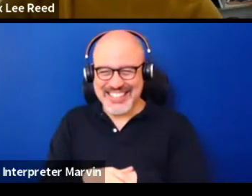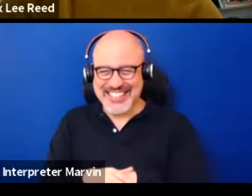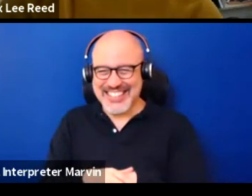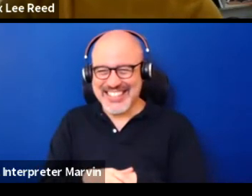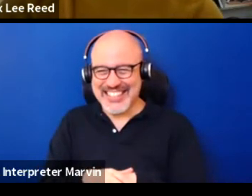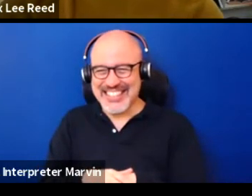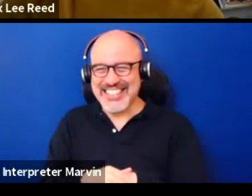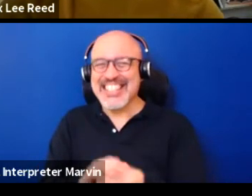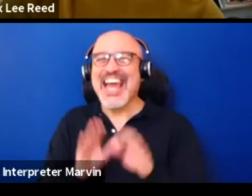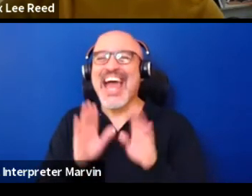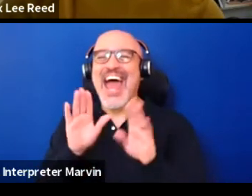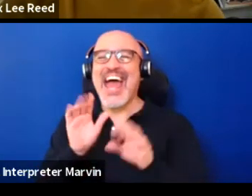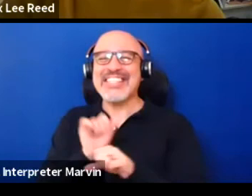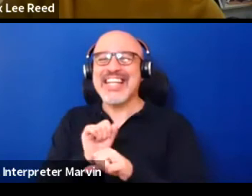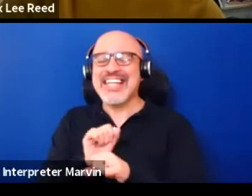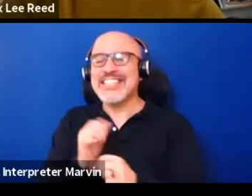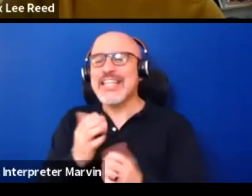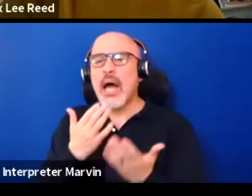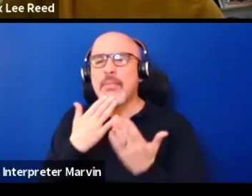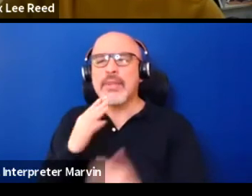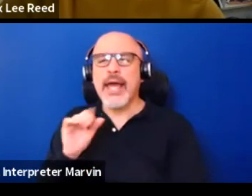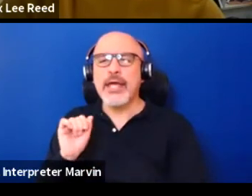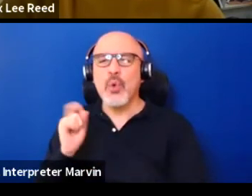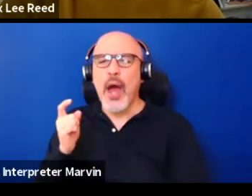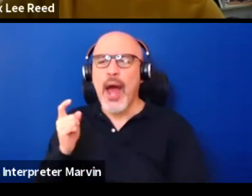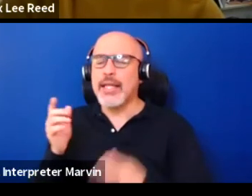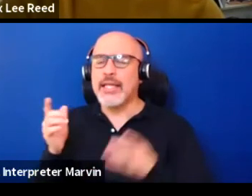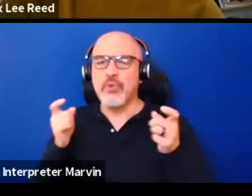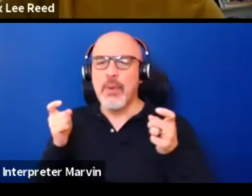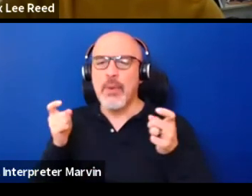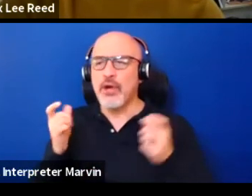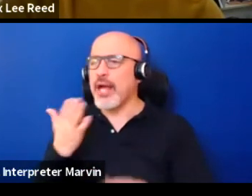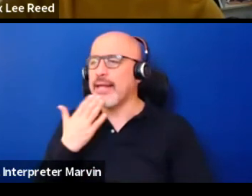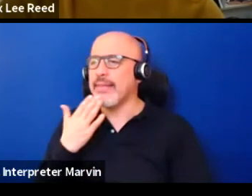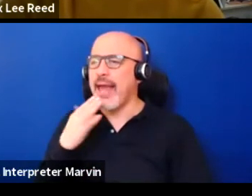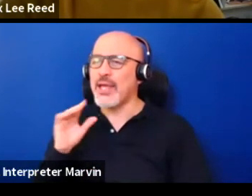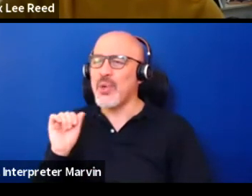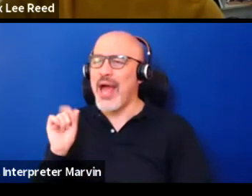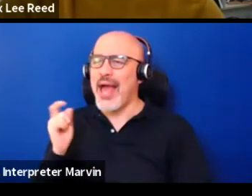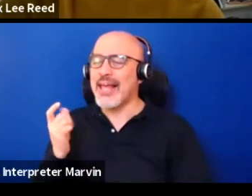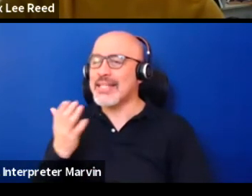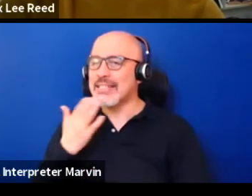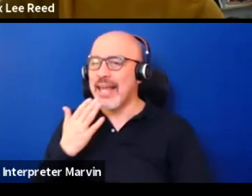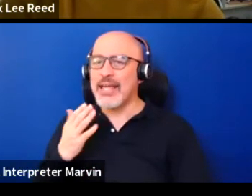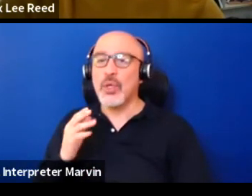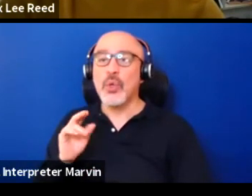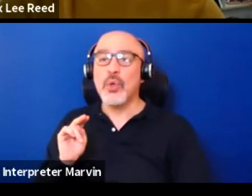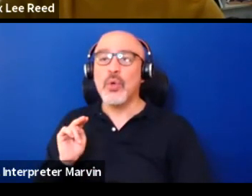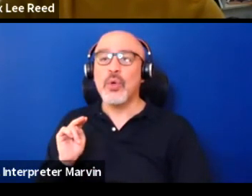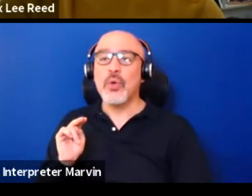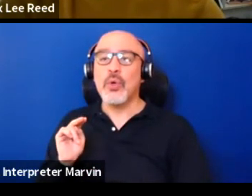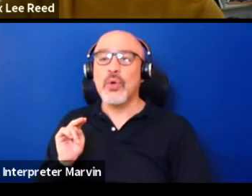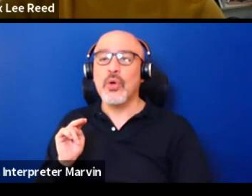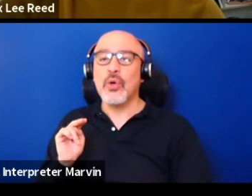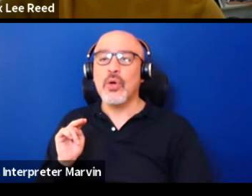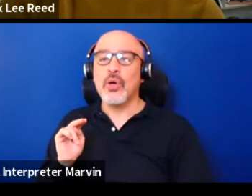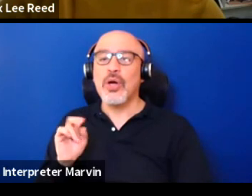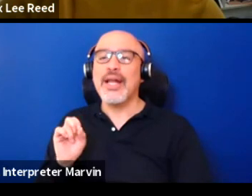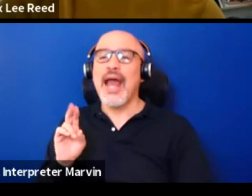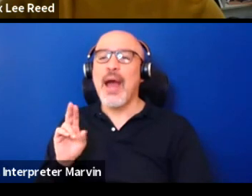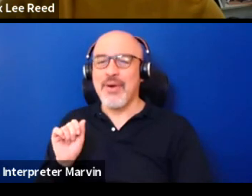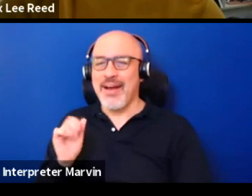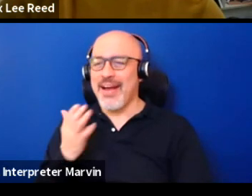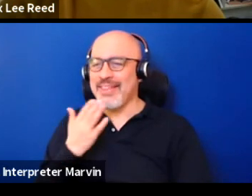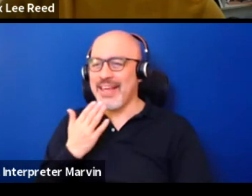Excellent job. Thank you, Alex, for moderating. Excellent job. Thank you, Alex and Nebra, for bringing us to light.